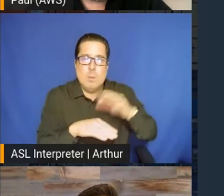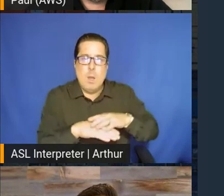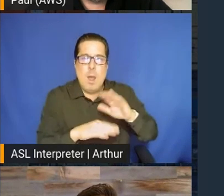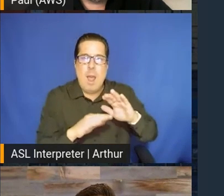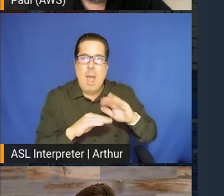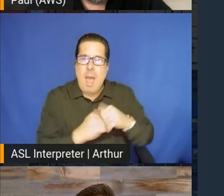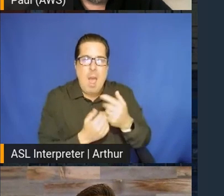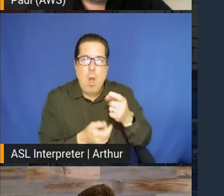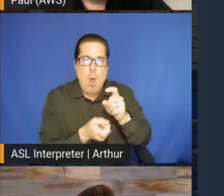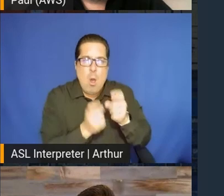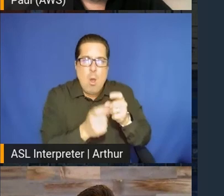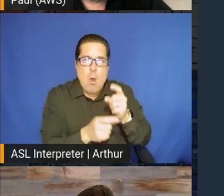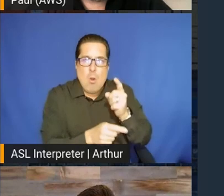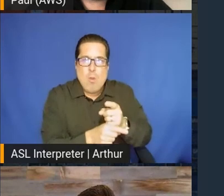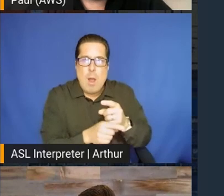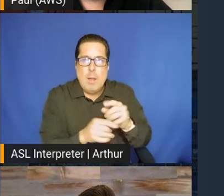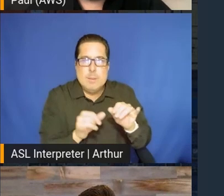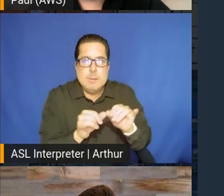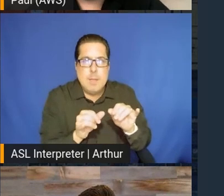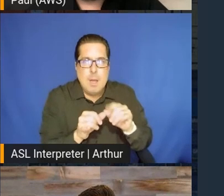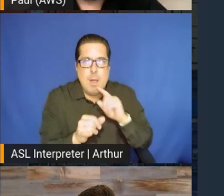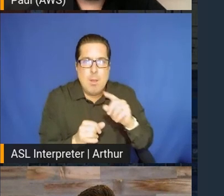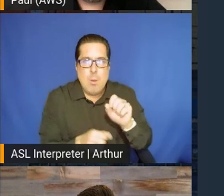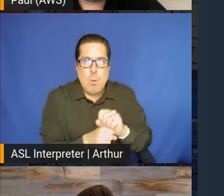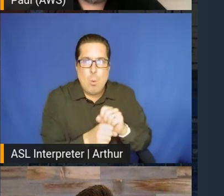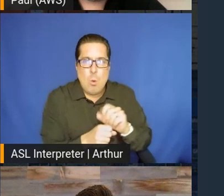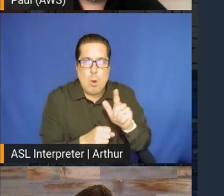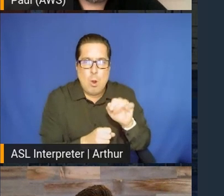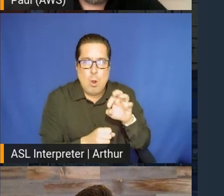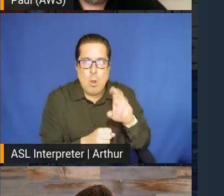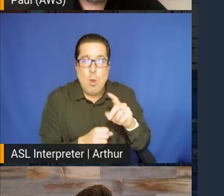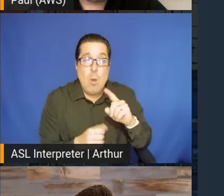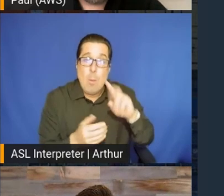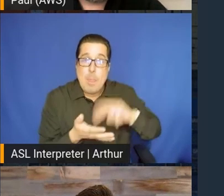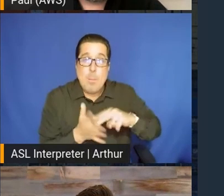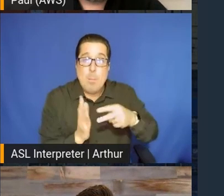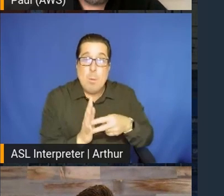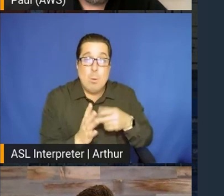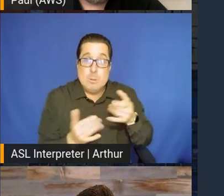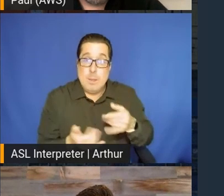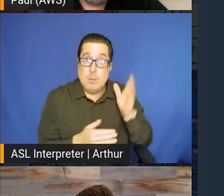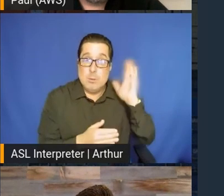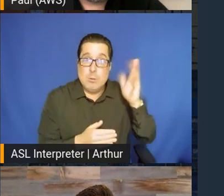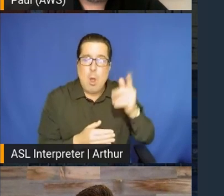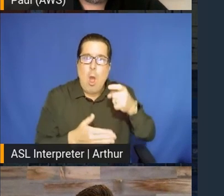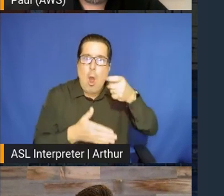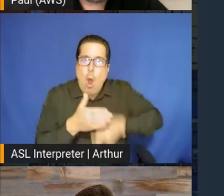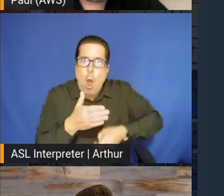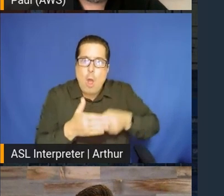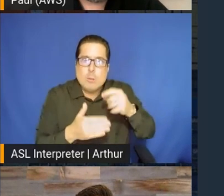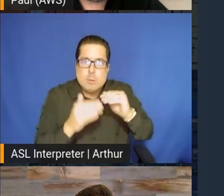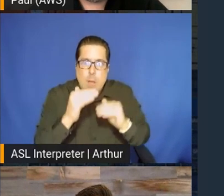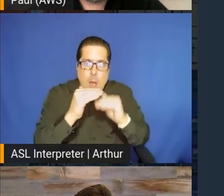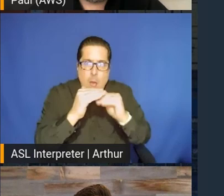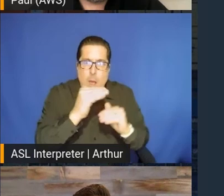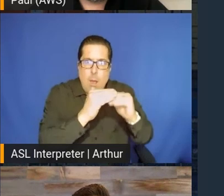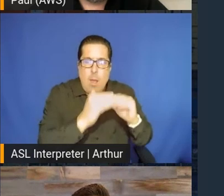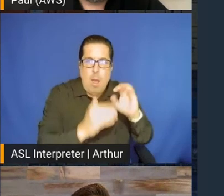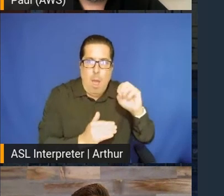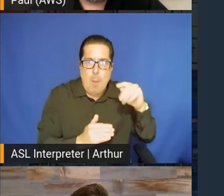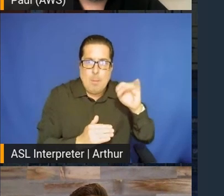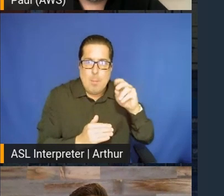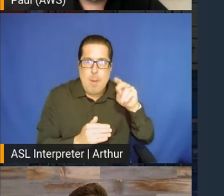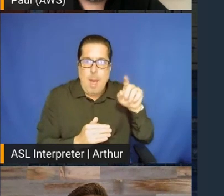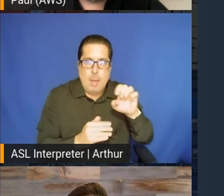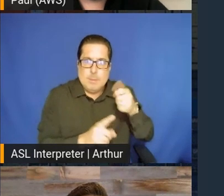your workload. And the purpose of this talk today is being cost optimized by default. And this is where Karpenter really comes in